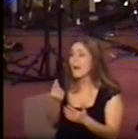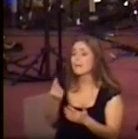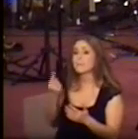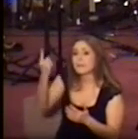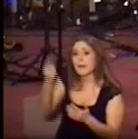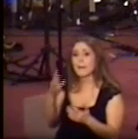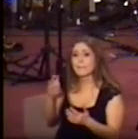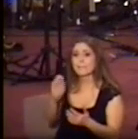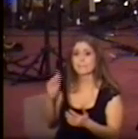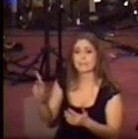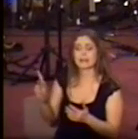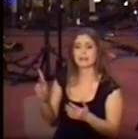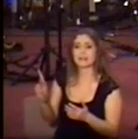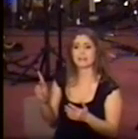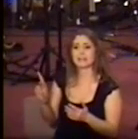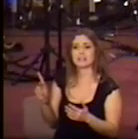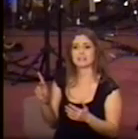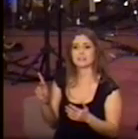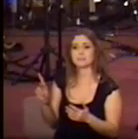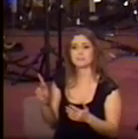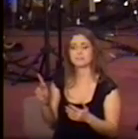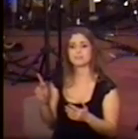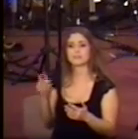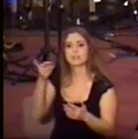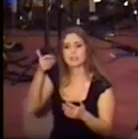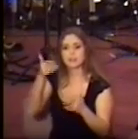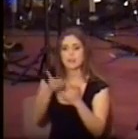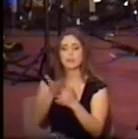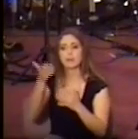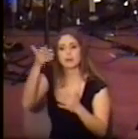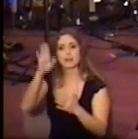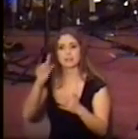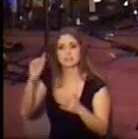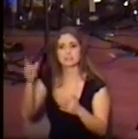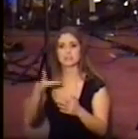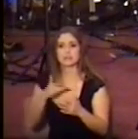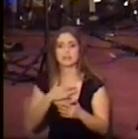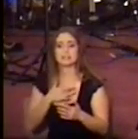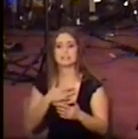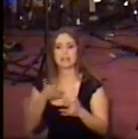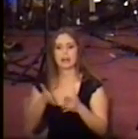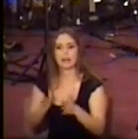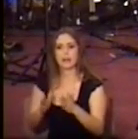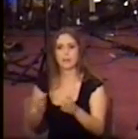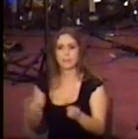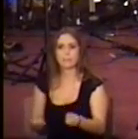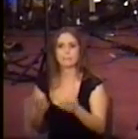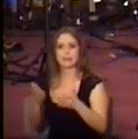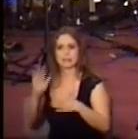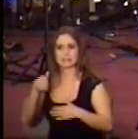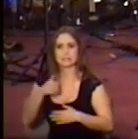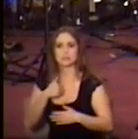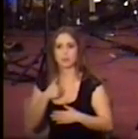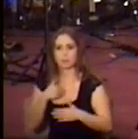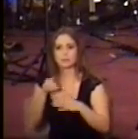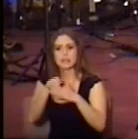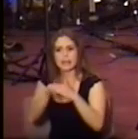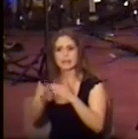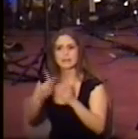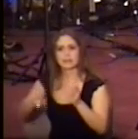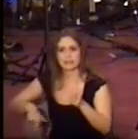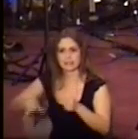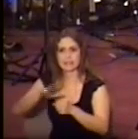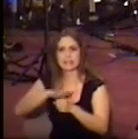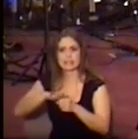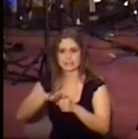but by God's grace ease allowed many souls to enter the kingdom over these two thousand years and so as christ